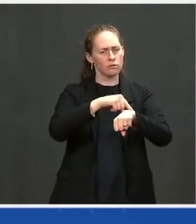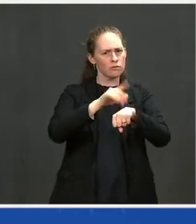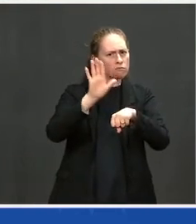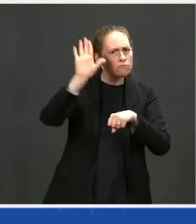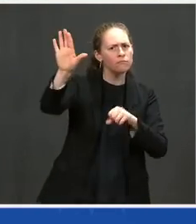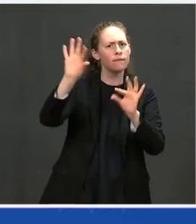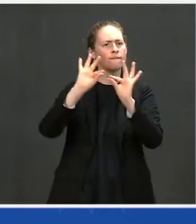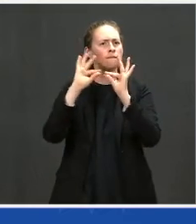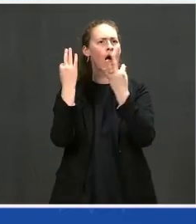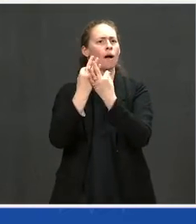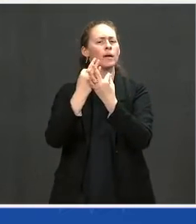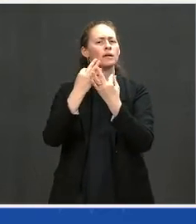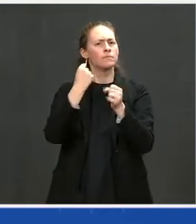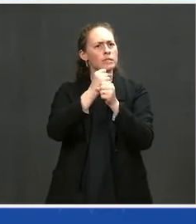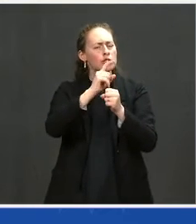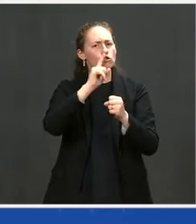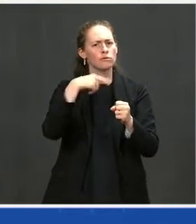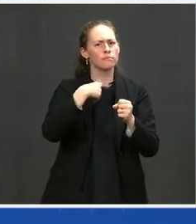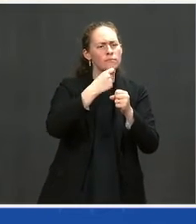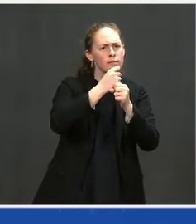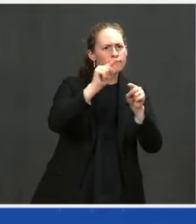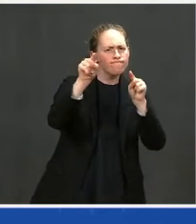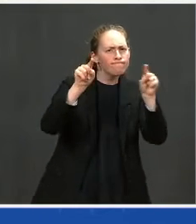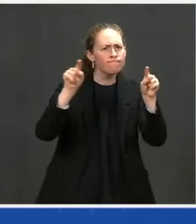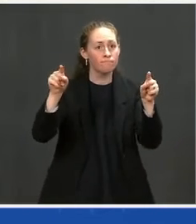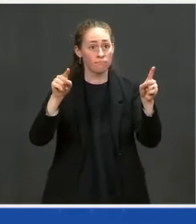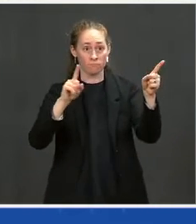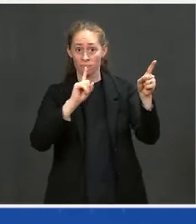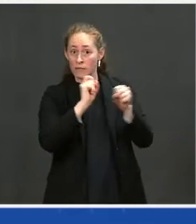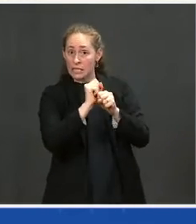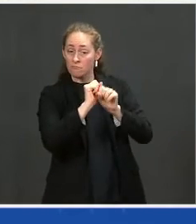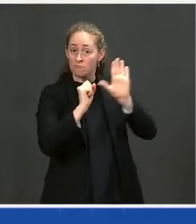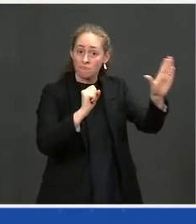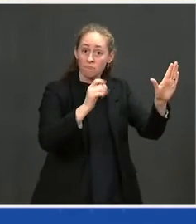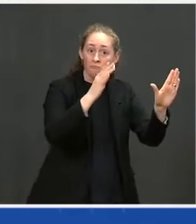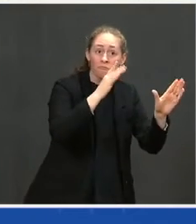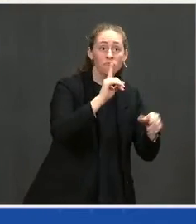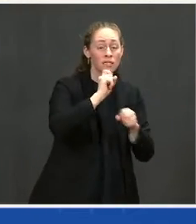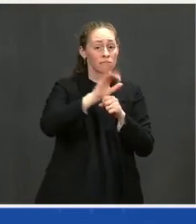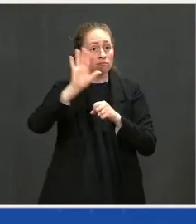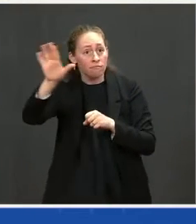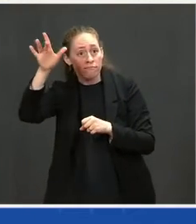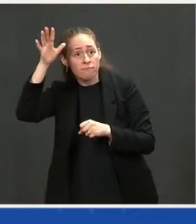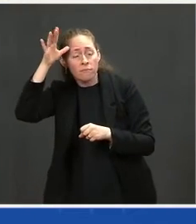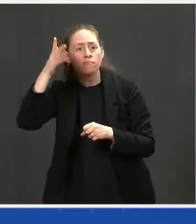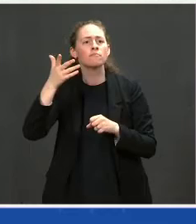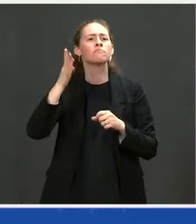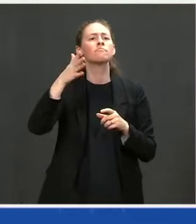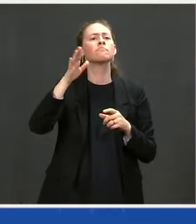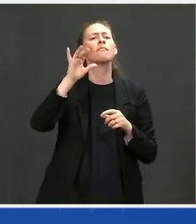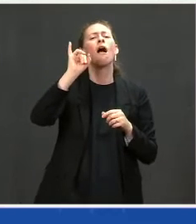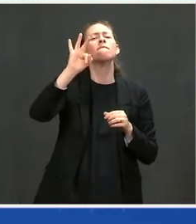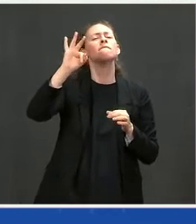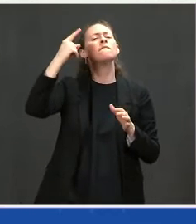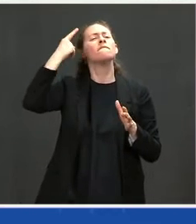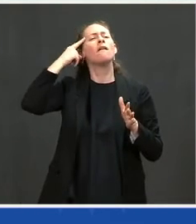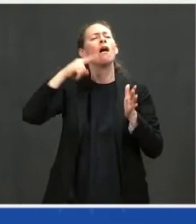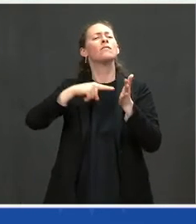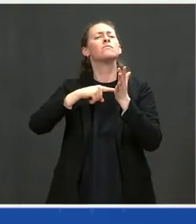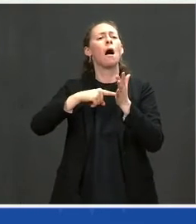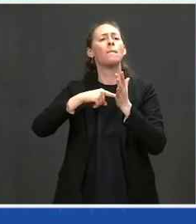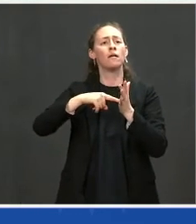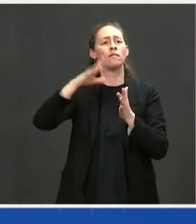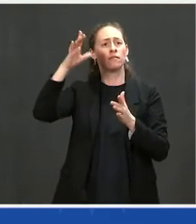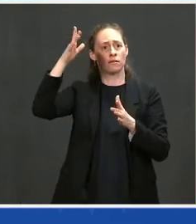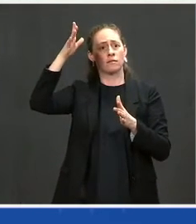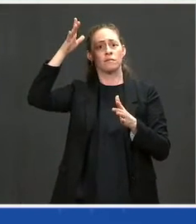is mom or dad, dad says, to take the extreme case, I got a birth certificate. Then guess what? We're getting that kid